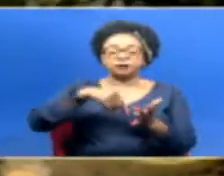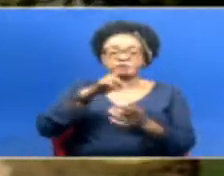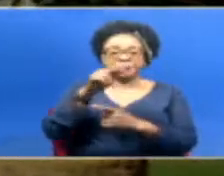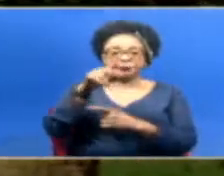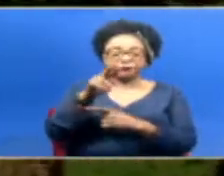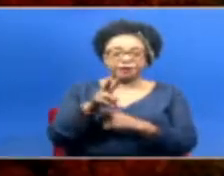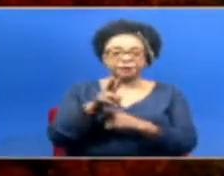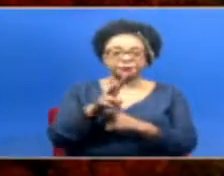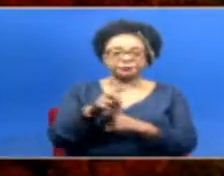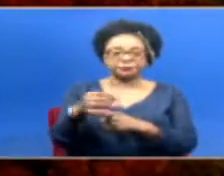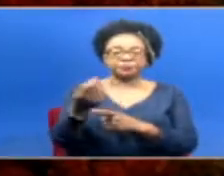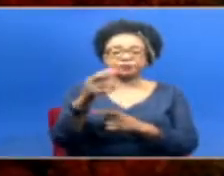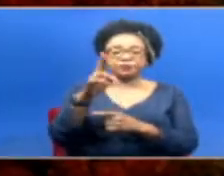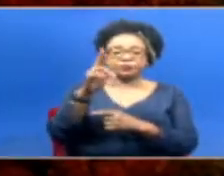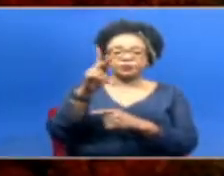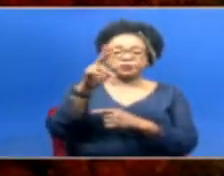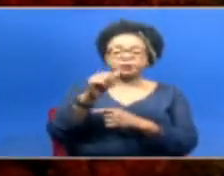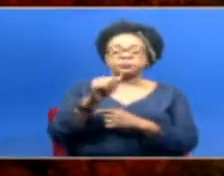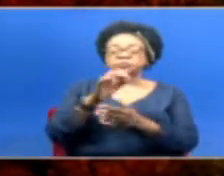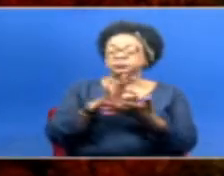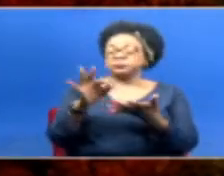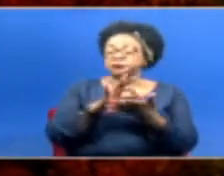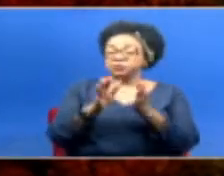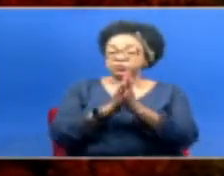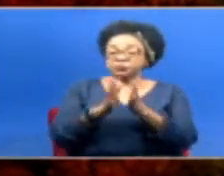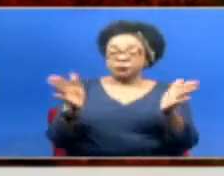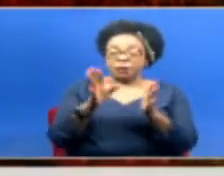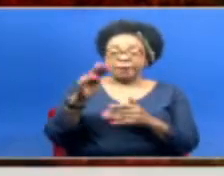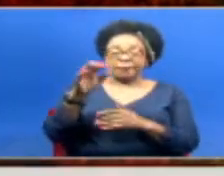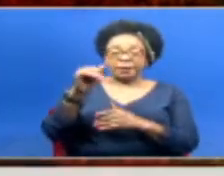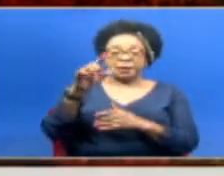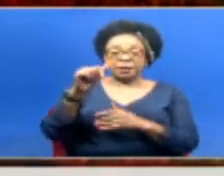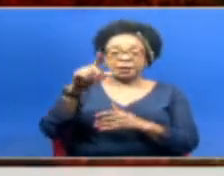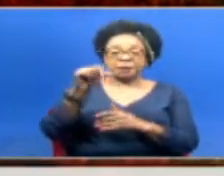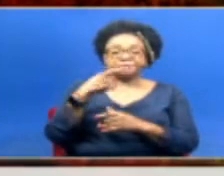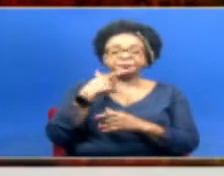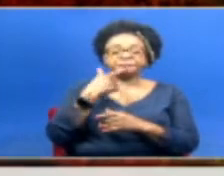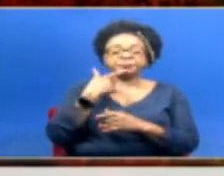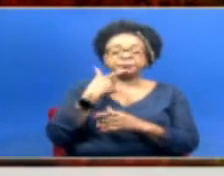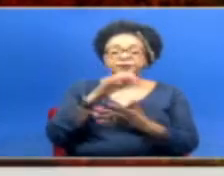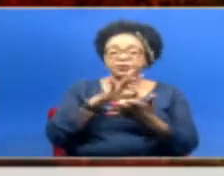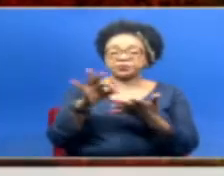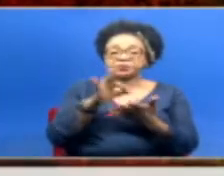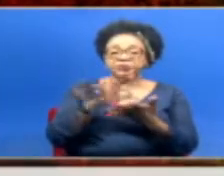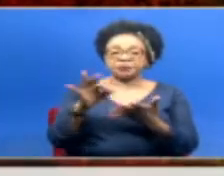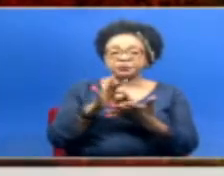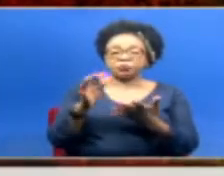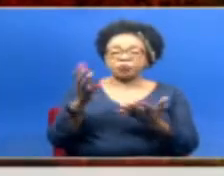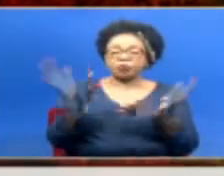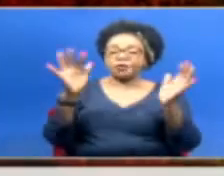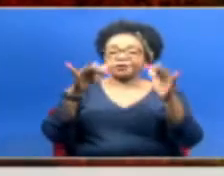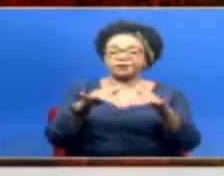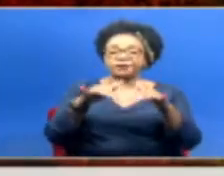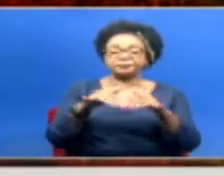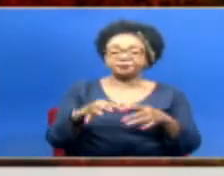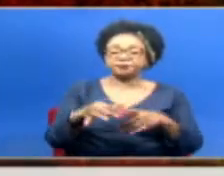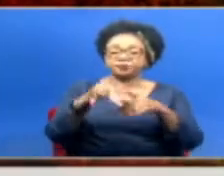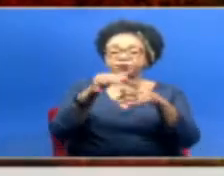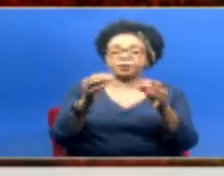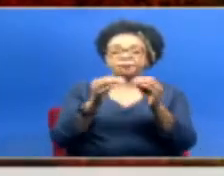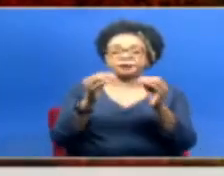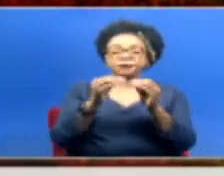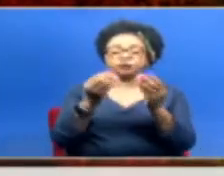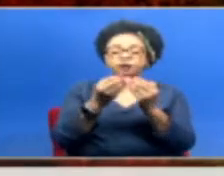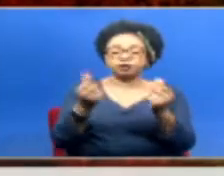United Democratic Party Secretary-General Cleophas Malala has said that the Secretariat will convene a special meeting to